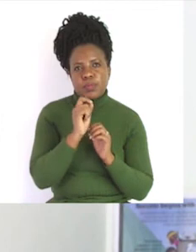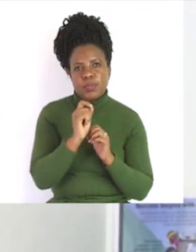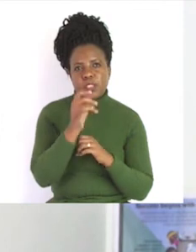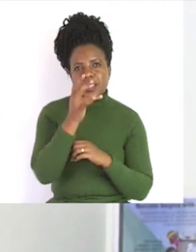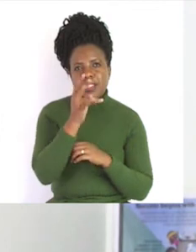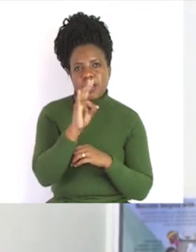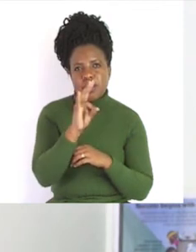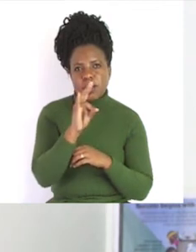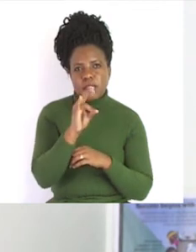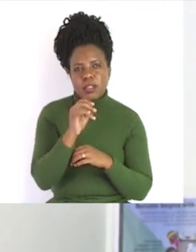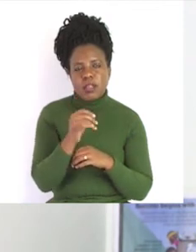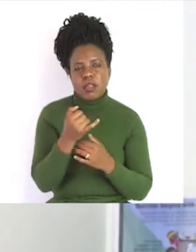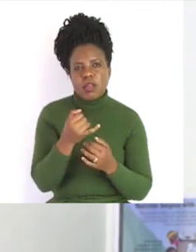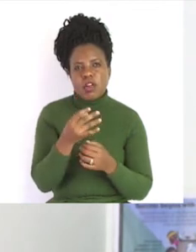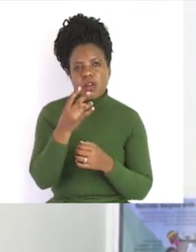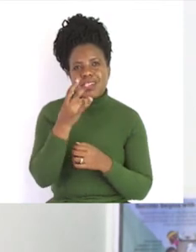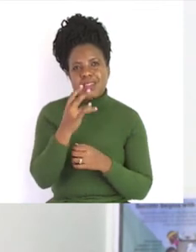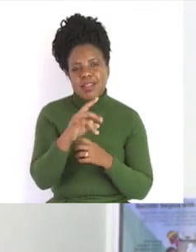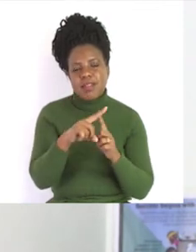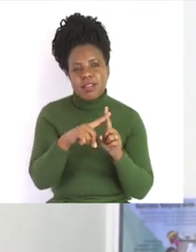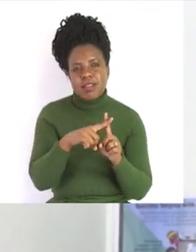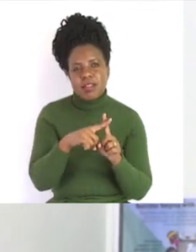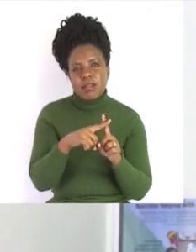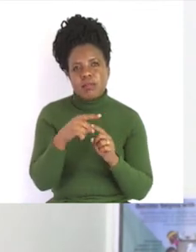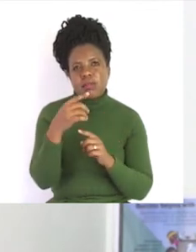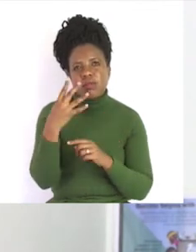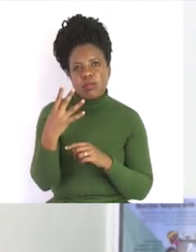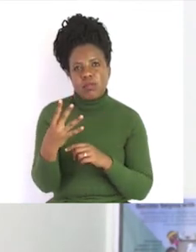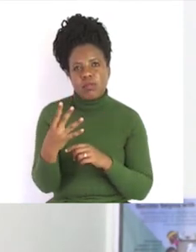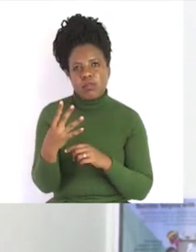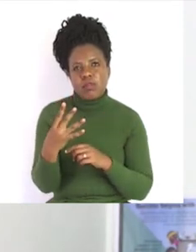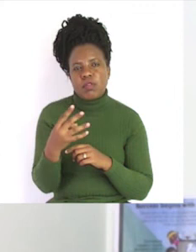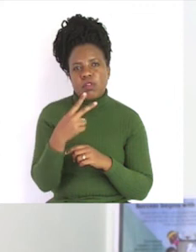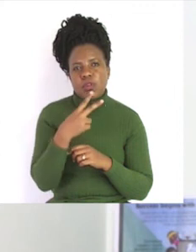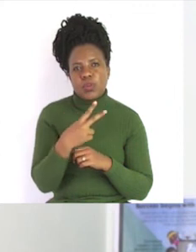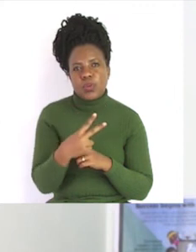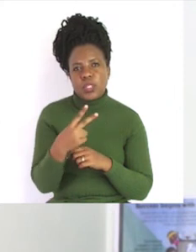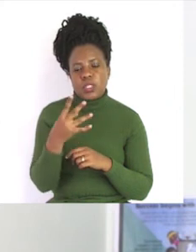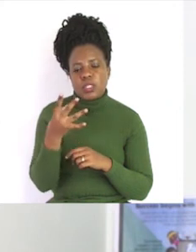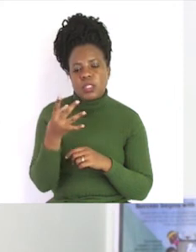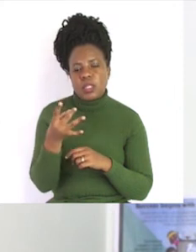And then I will say 7 times 4 will give me 28.